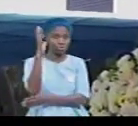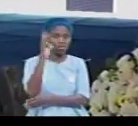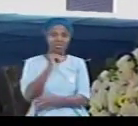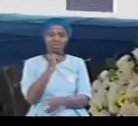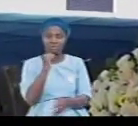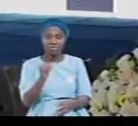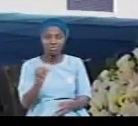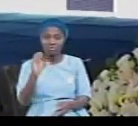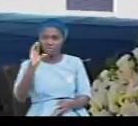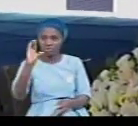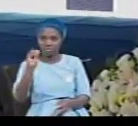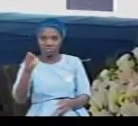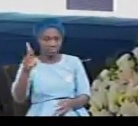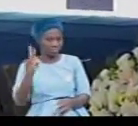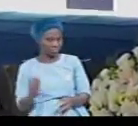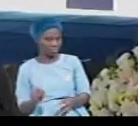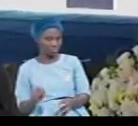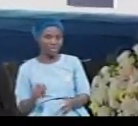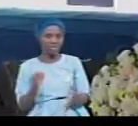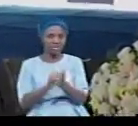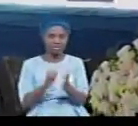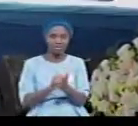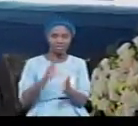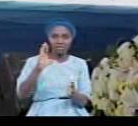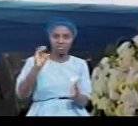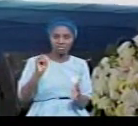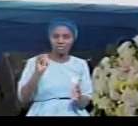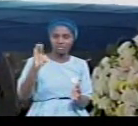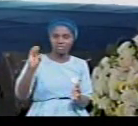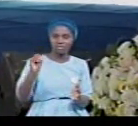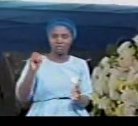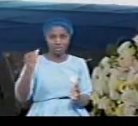Their maize came up in less than